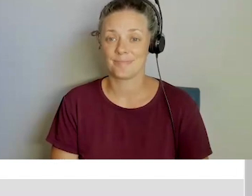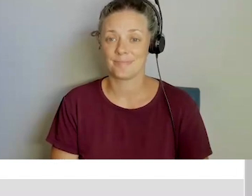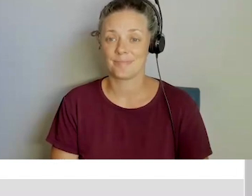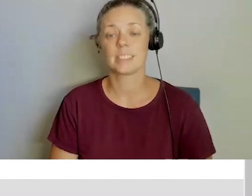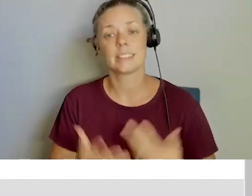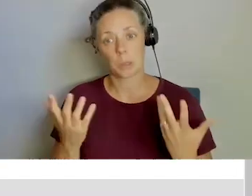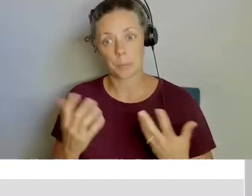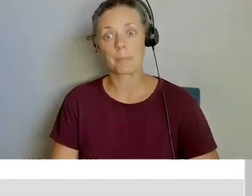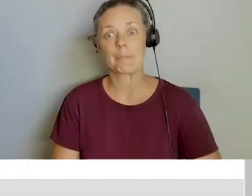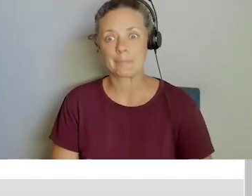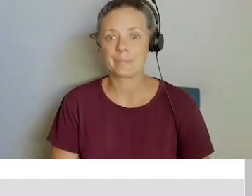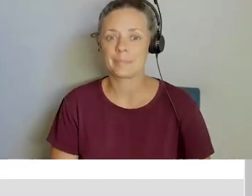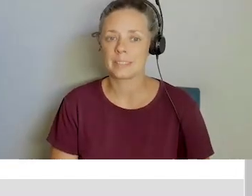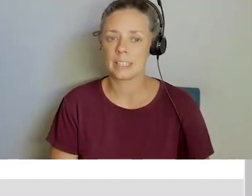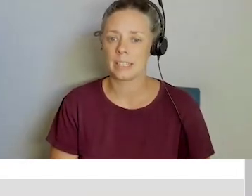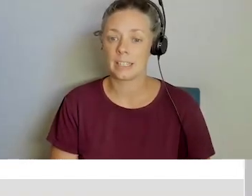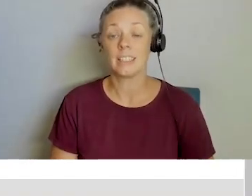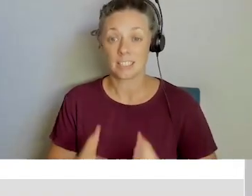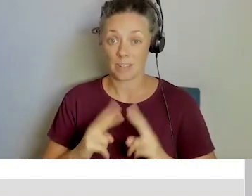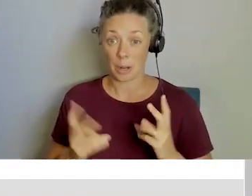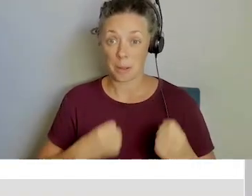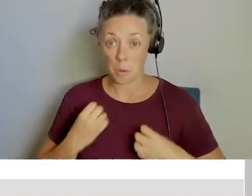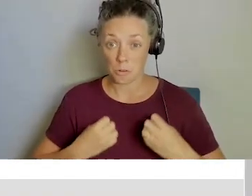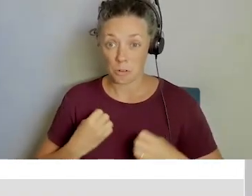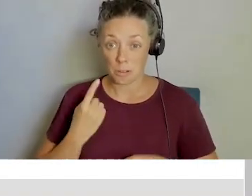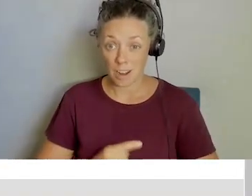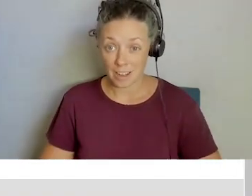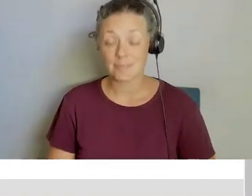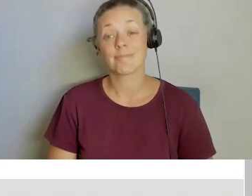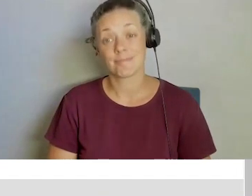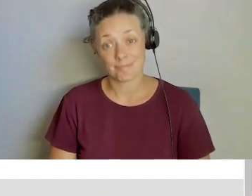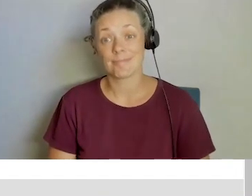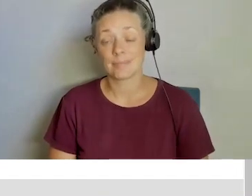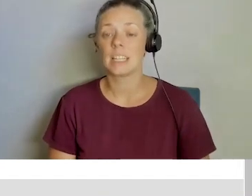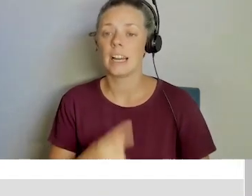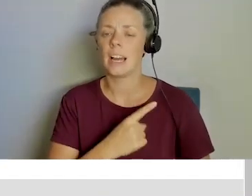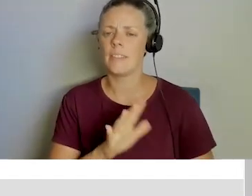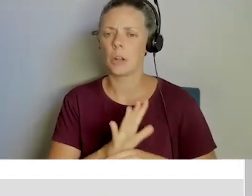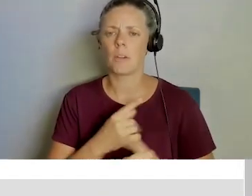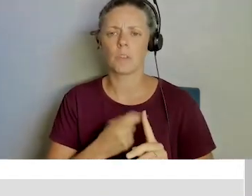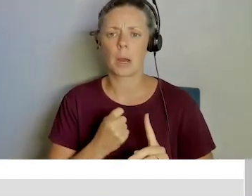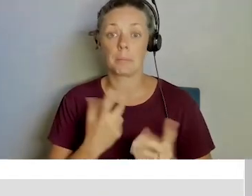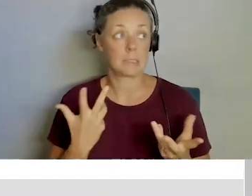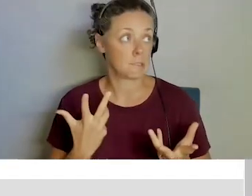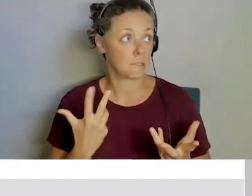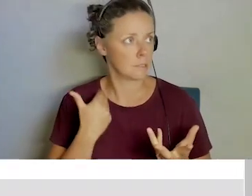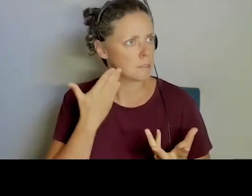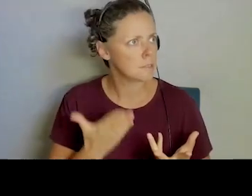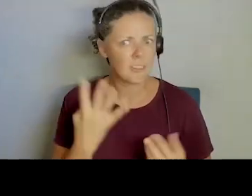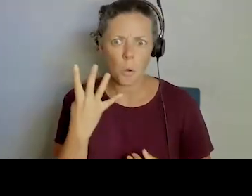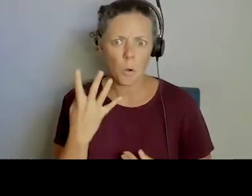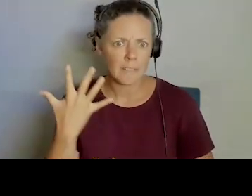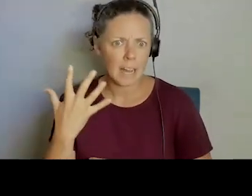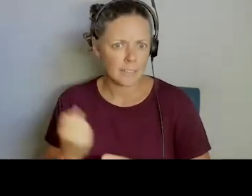So emotional, right? And this video is from, I don't know, maybe 4 or 5